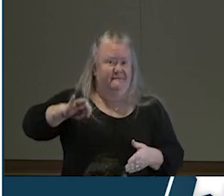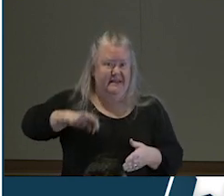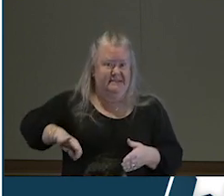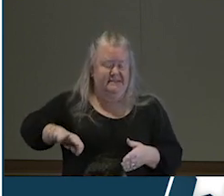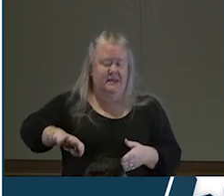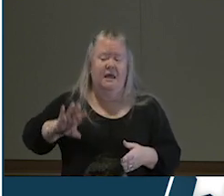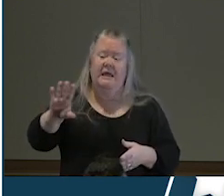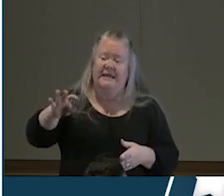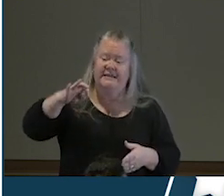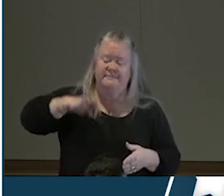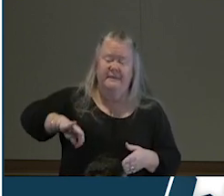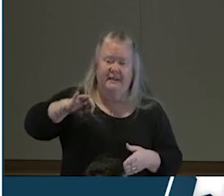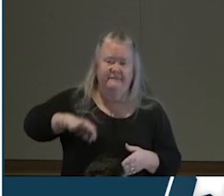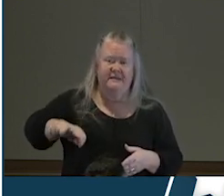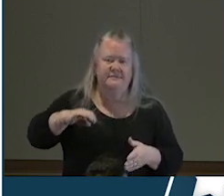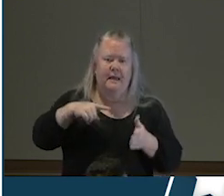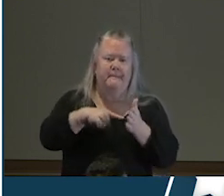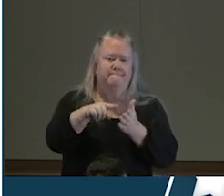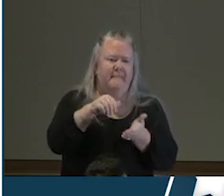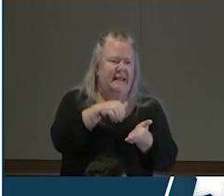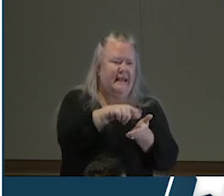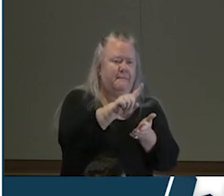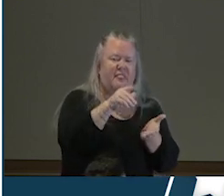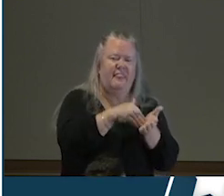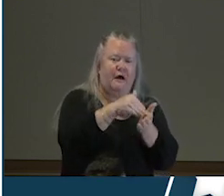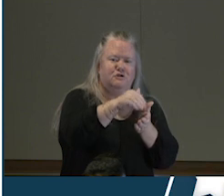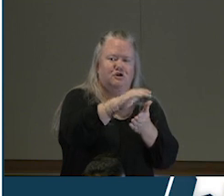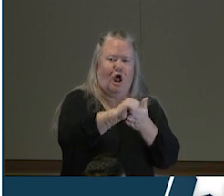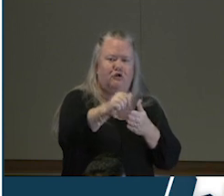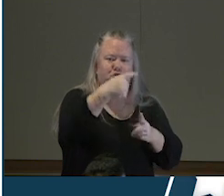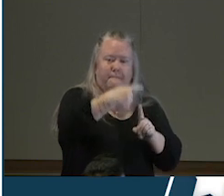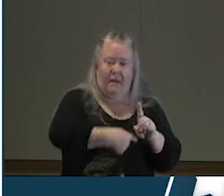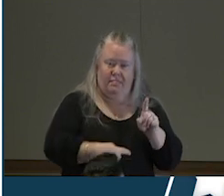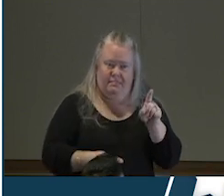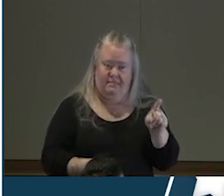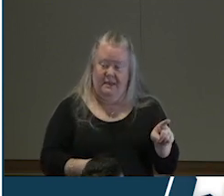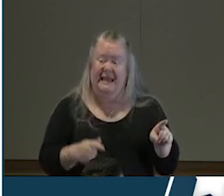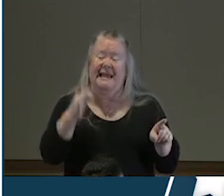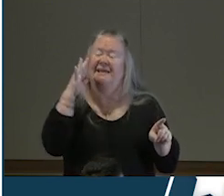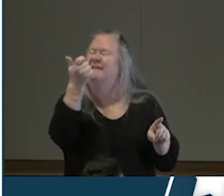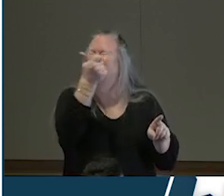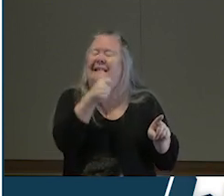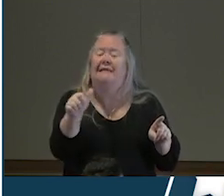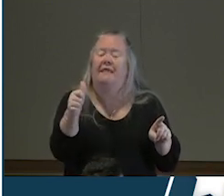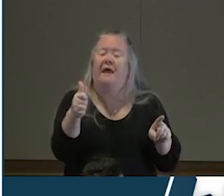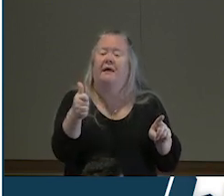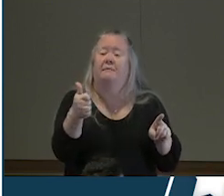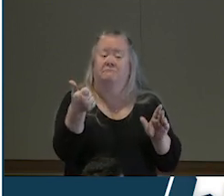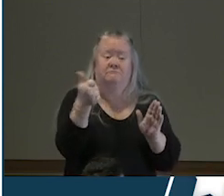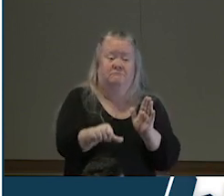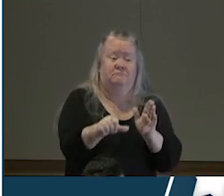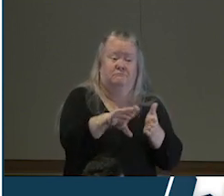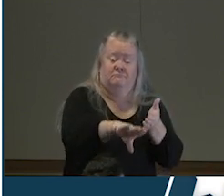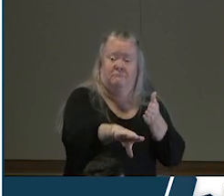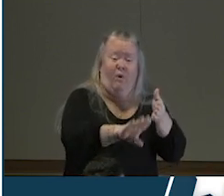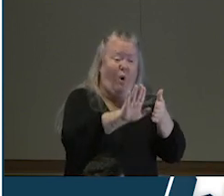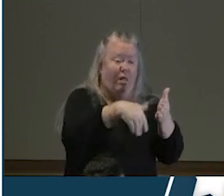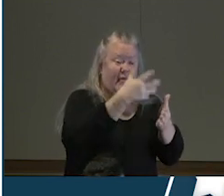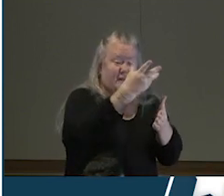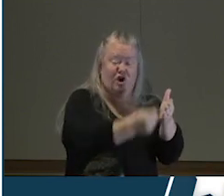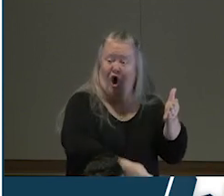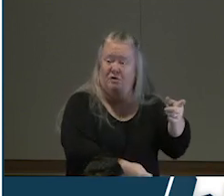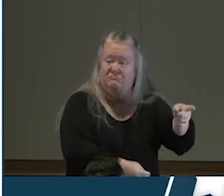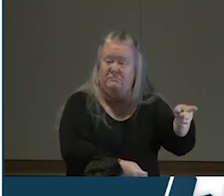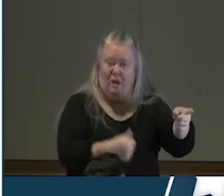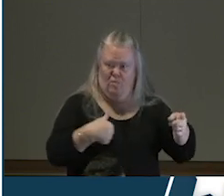His benefits pay him thousands of dollars a month. And if anything disqualifies it, all of that goes away, and